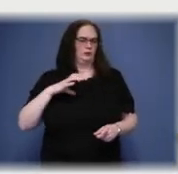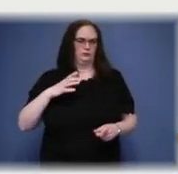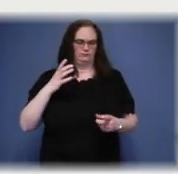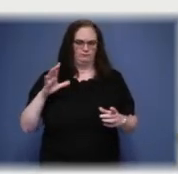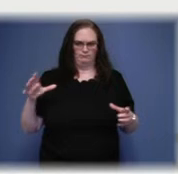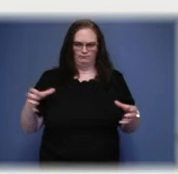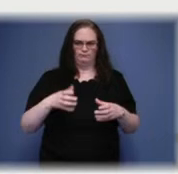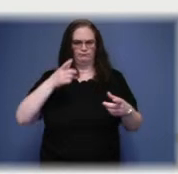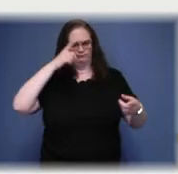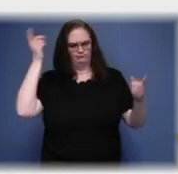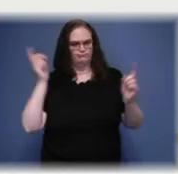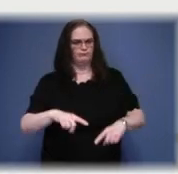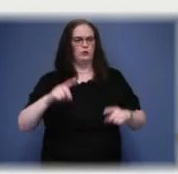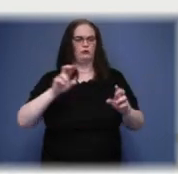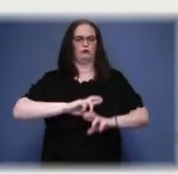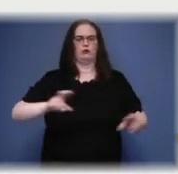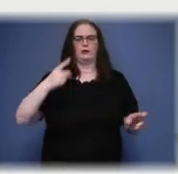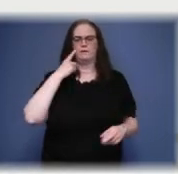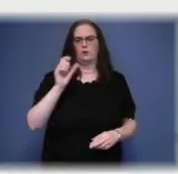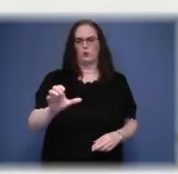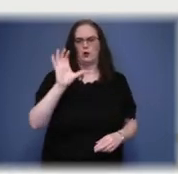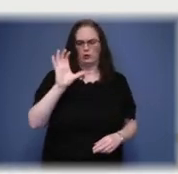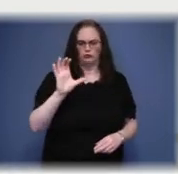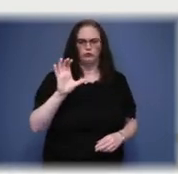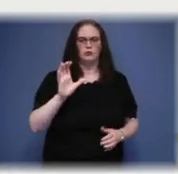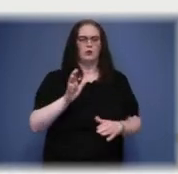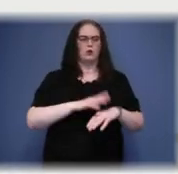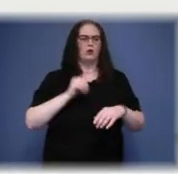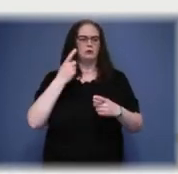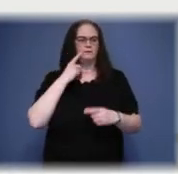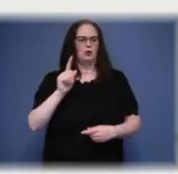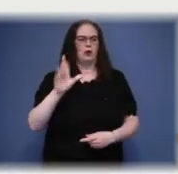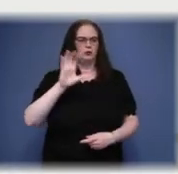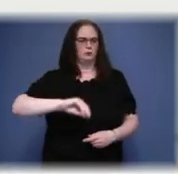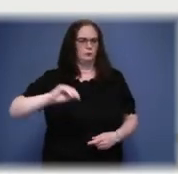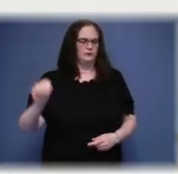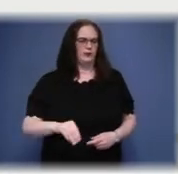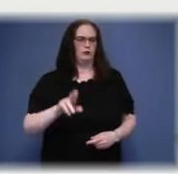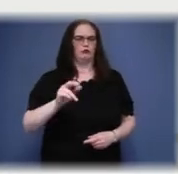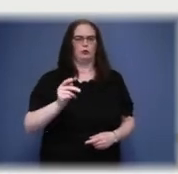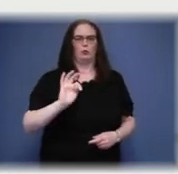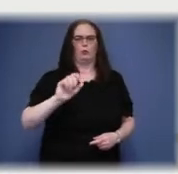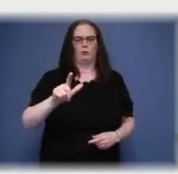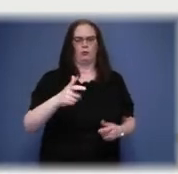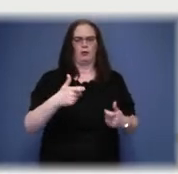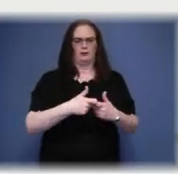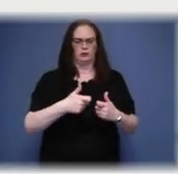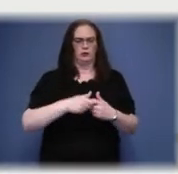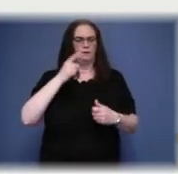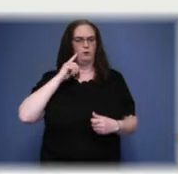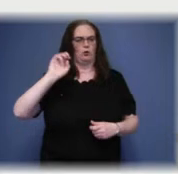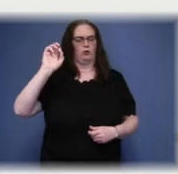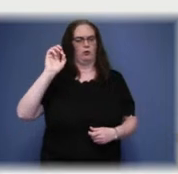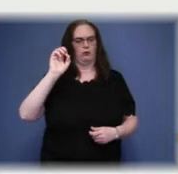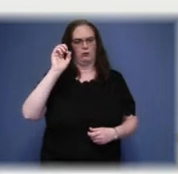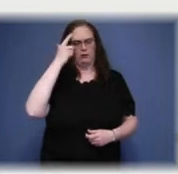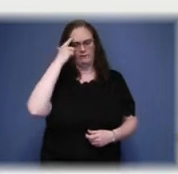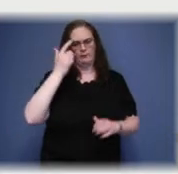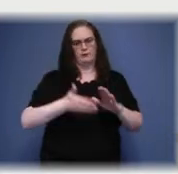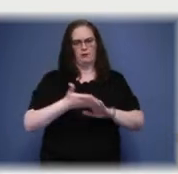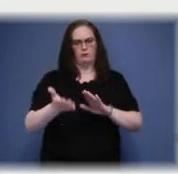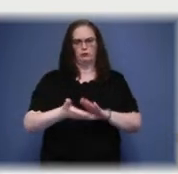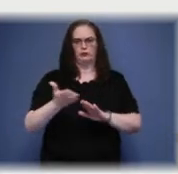unanimously approved Ready for 100, which calls for 100% renewable electricity for government, county government